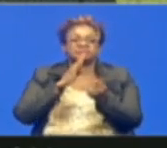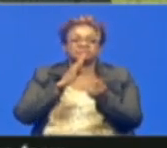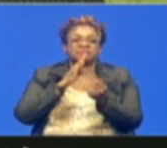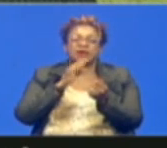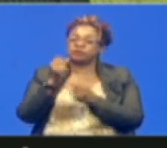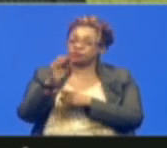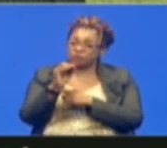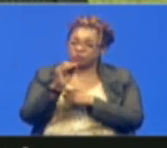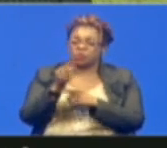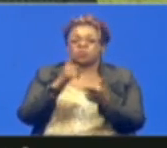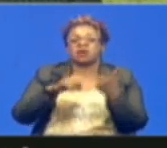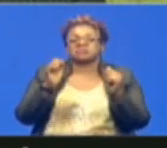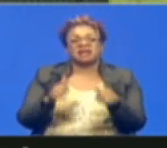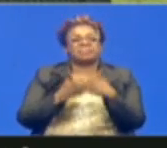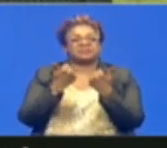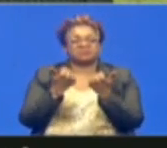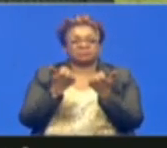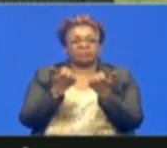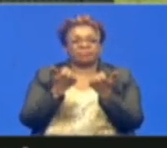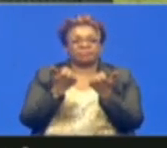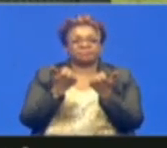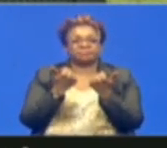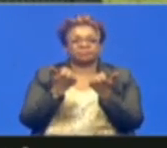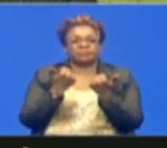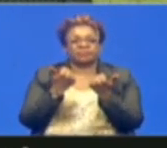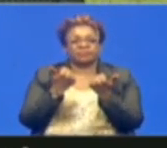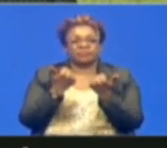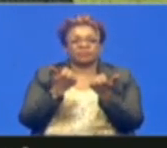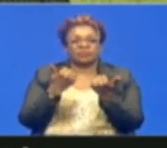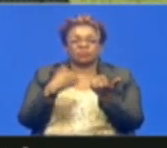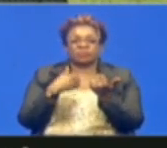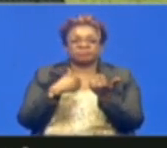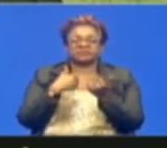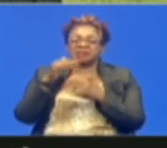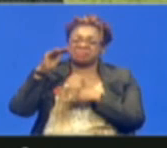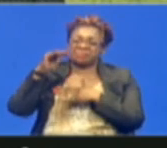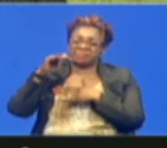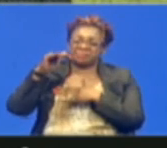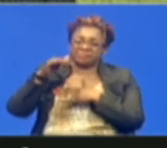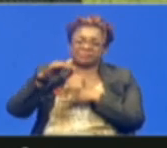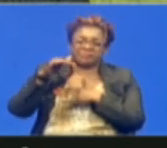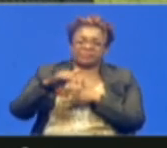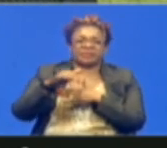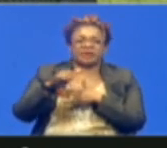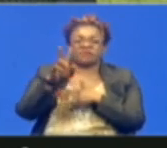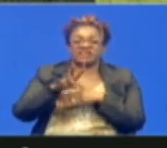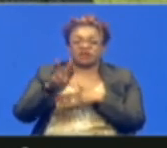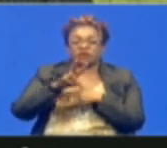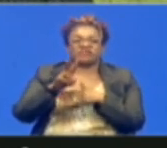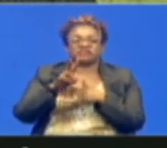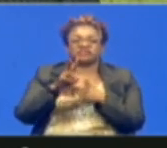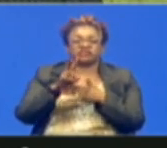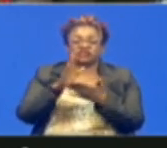so what has been happening is that we have been going down, and our value of shares now, they